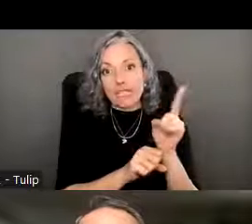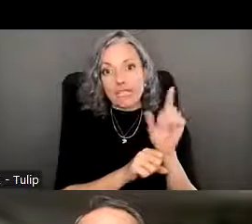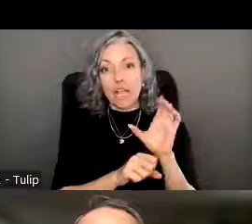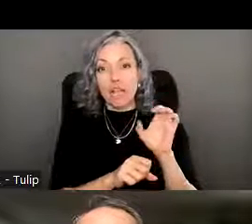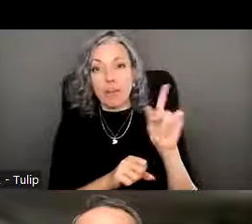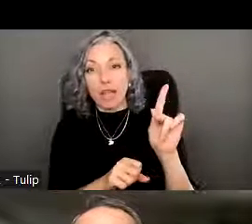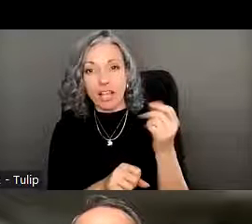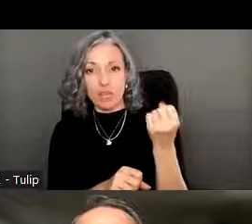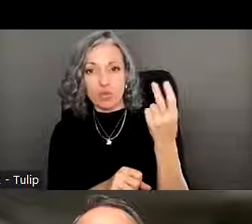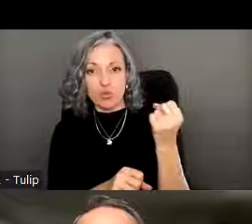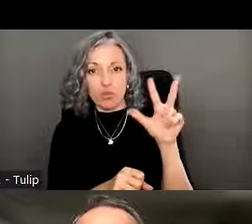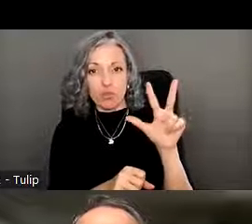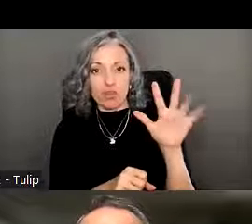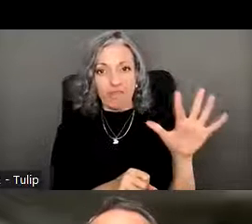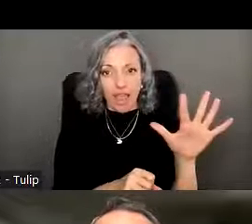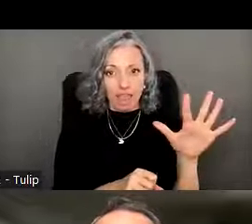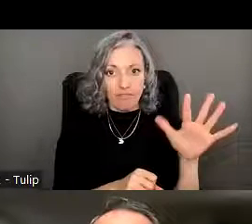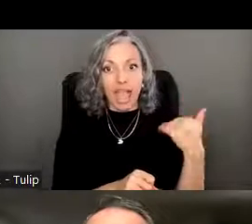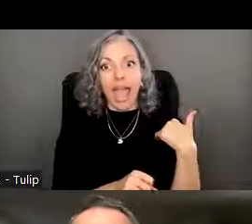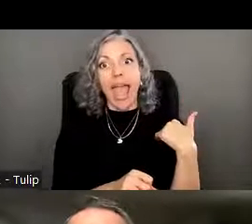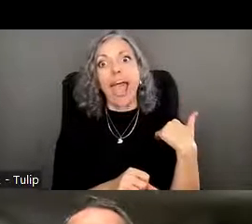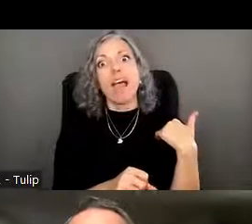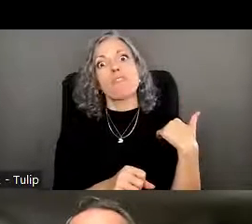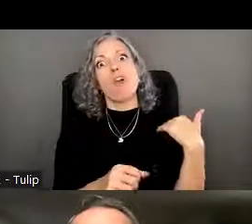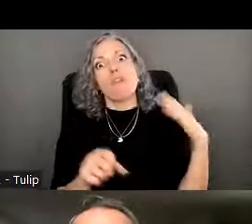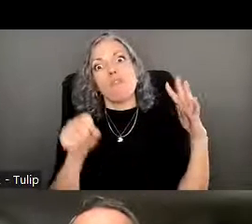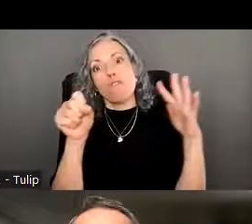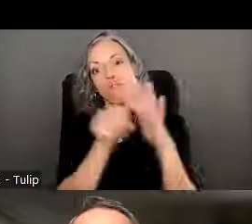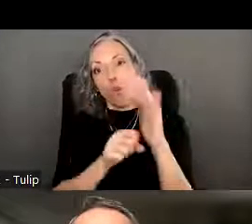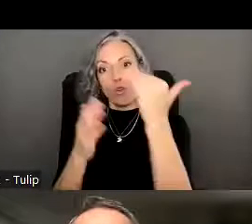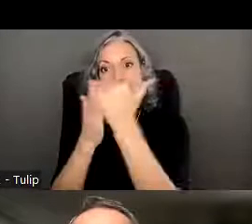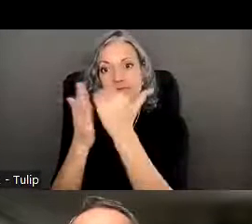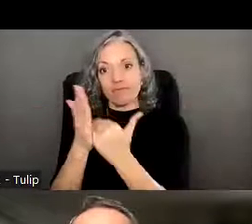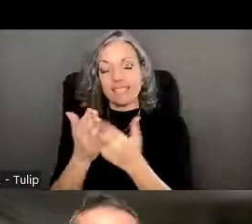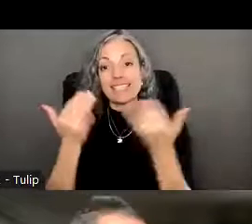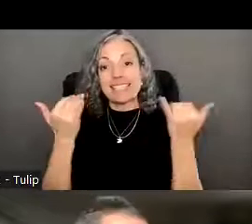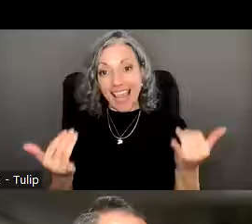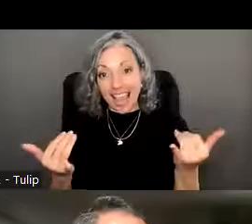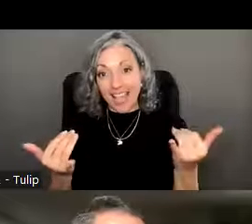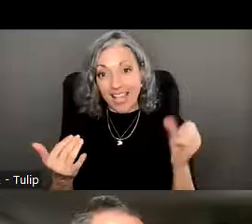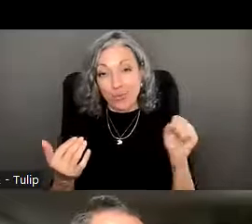at 12:35, because we have a very packed agenda today. So see you in